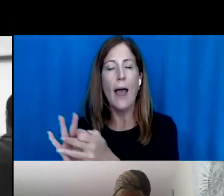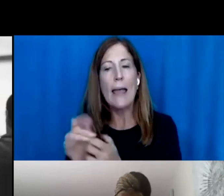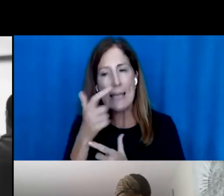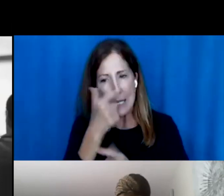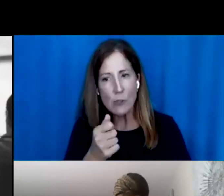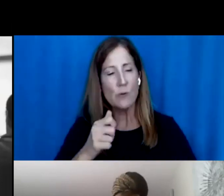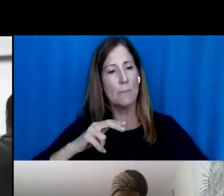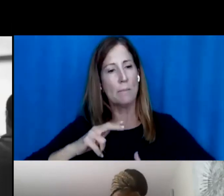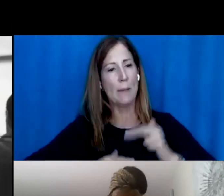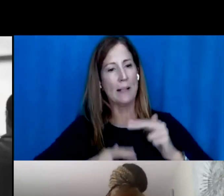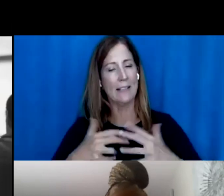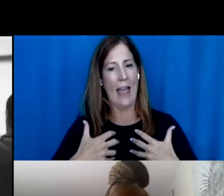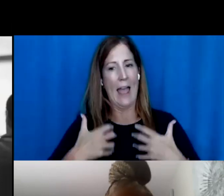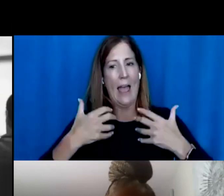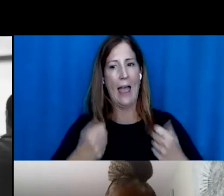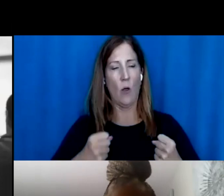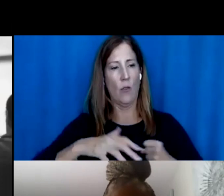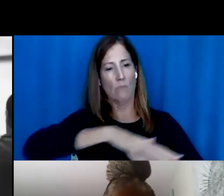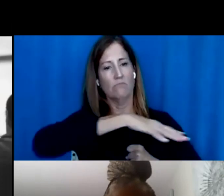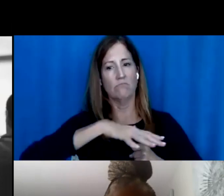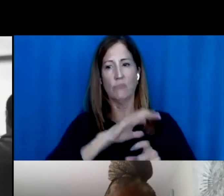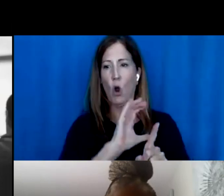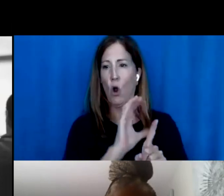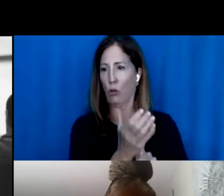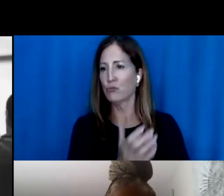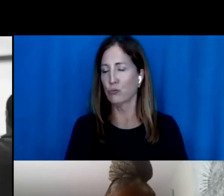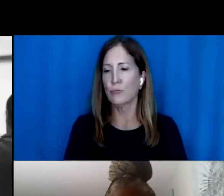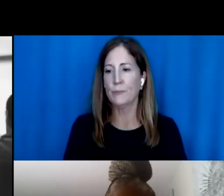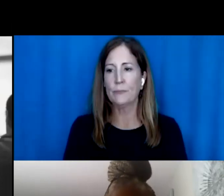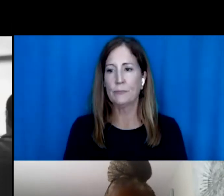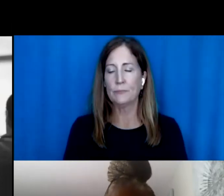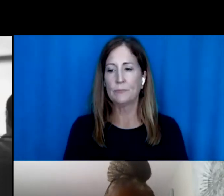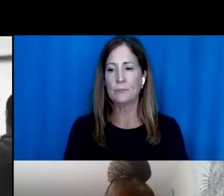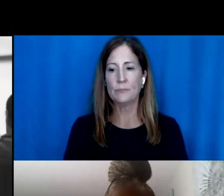building a healthier workplace culture.